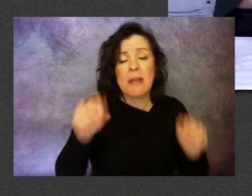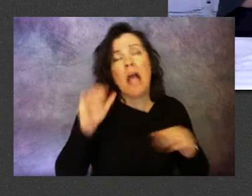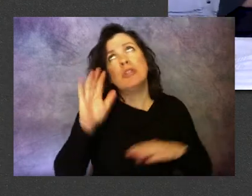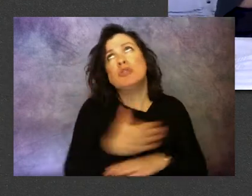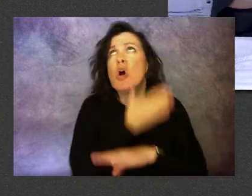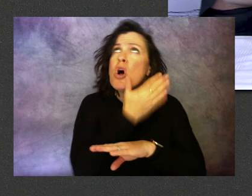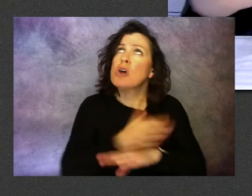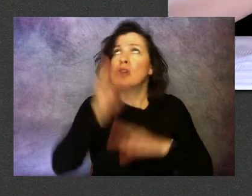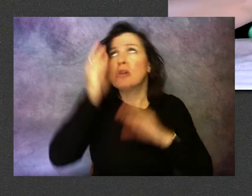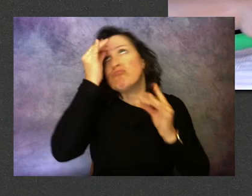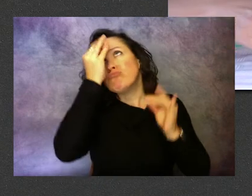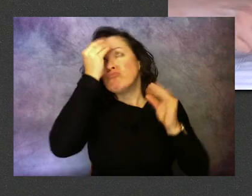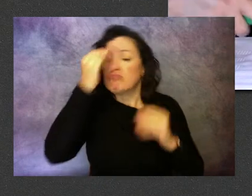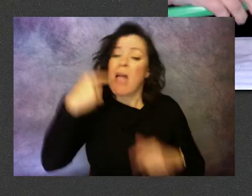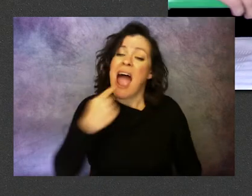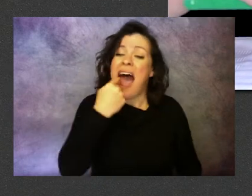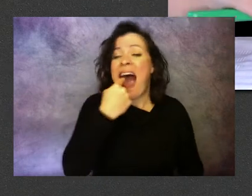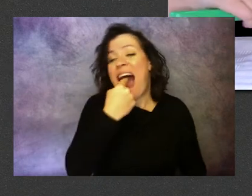to brush